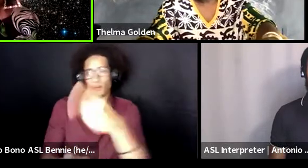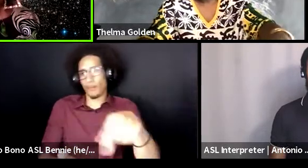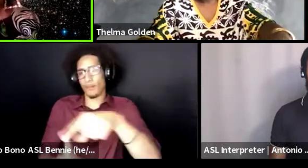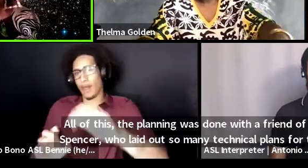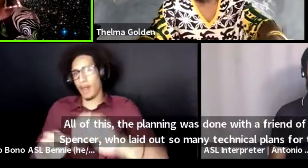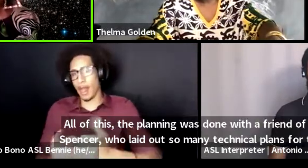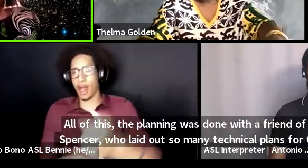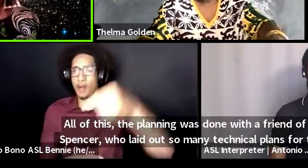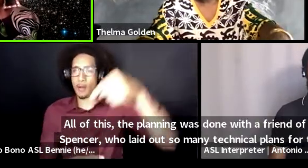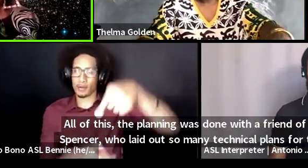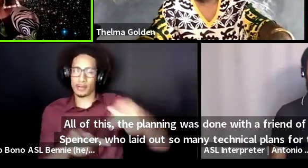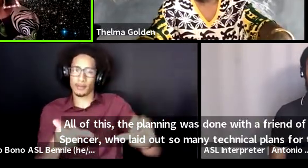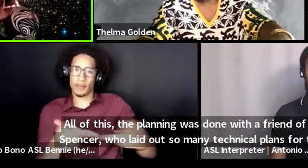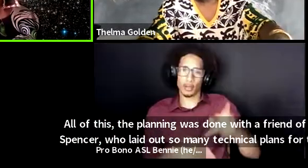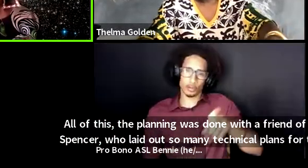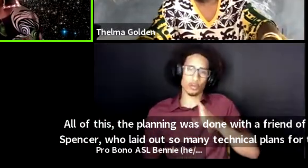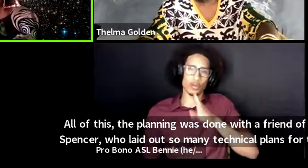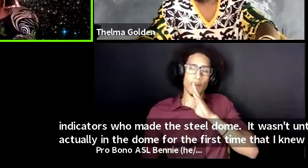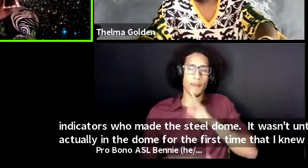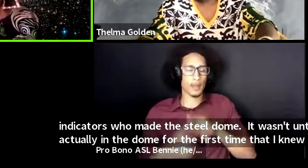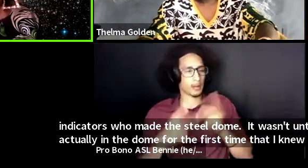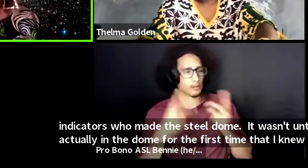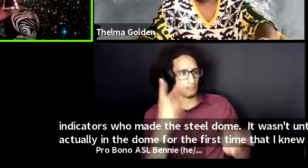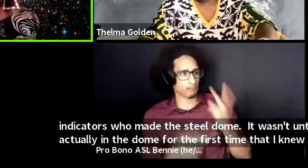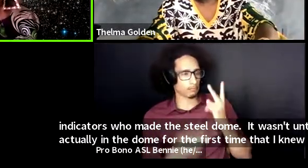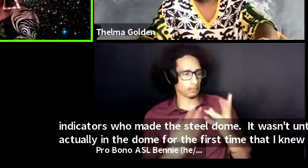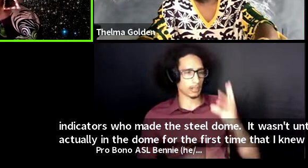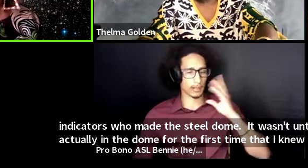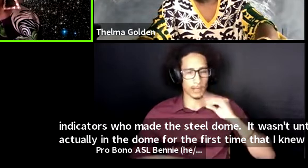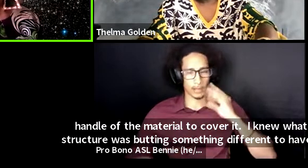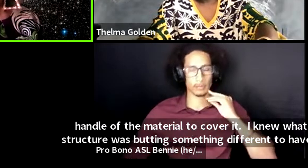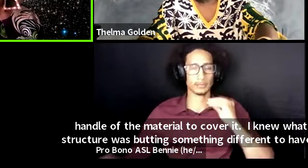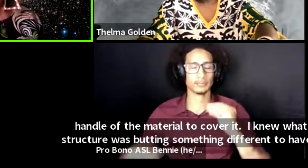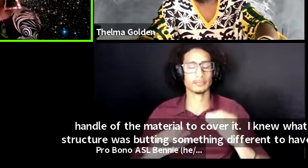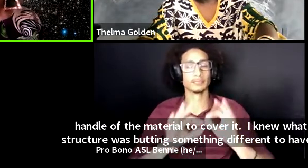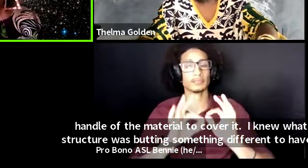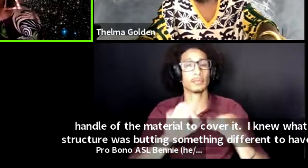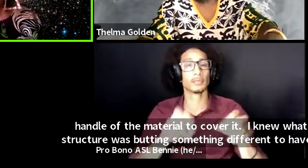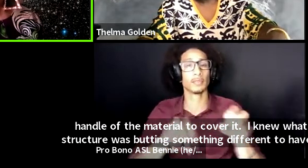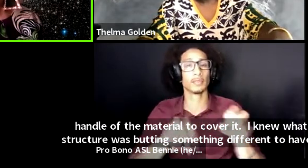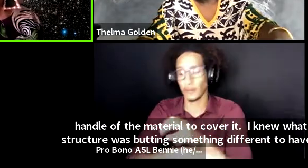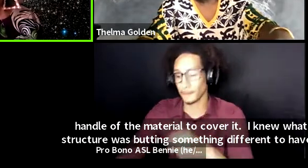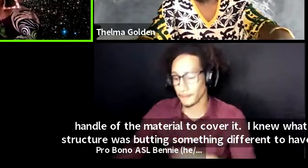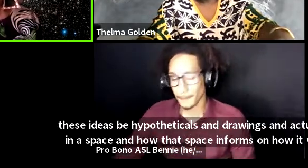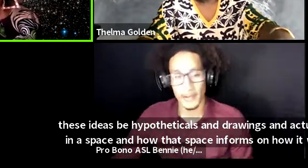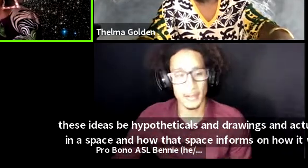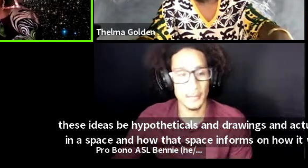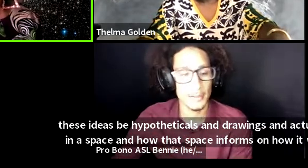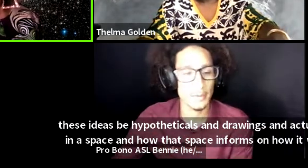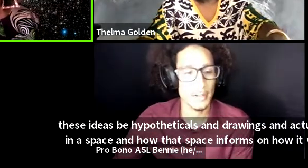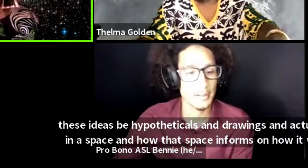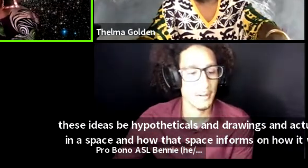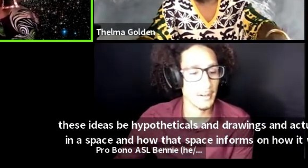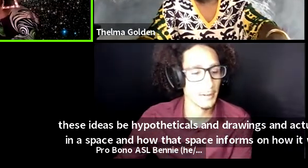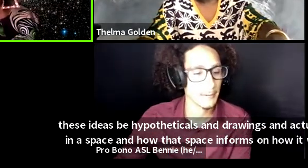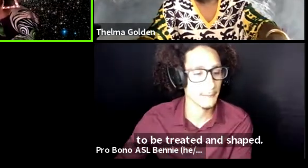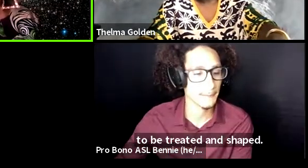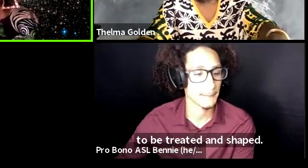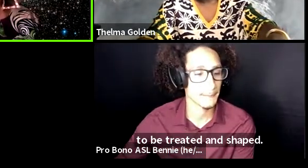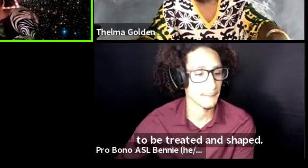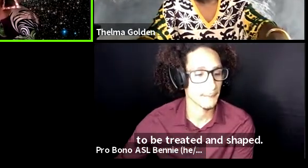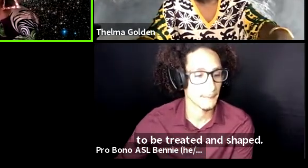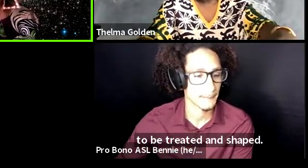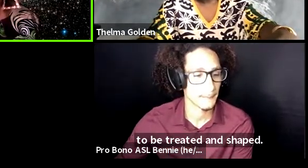so then the cosmos actually was the black plastic that's stabbed in the back on